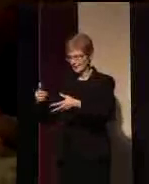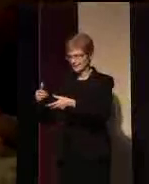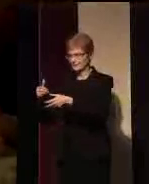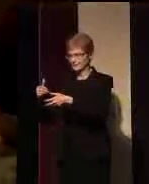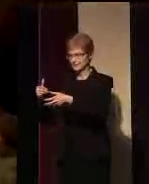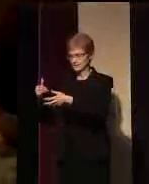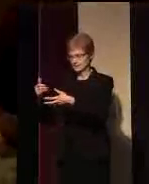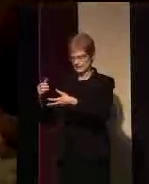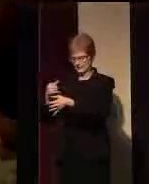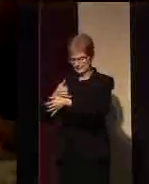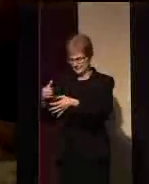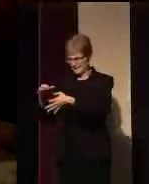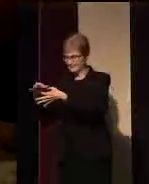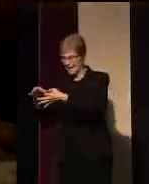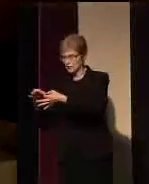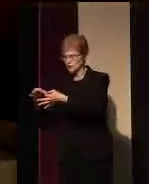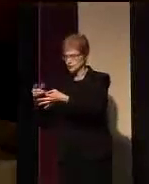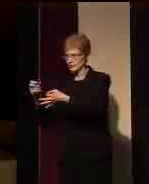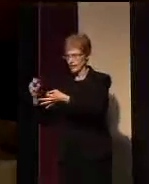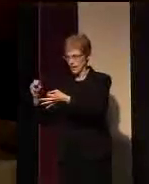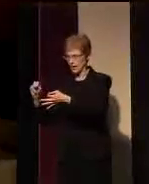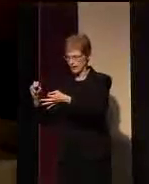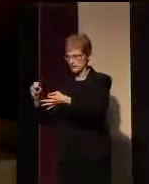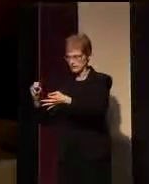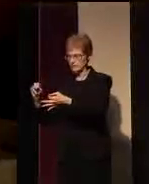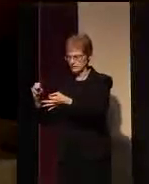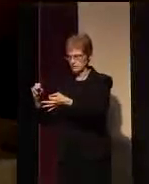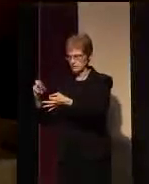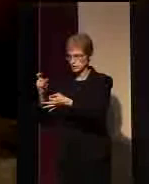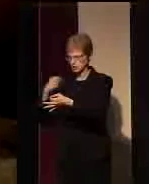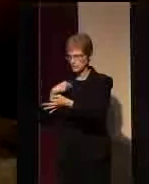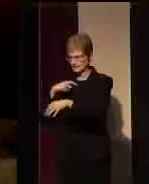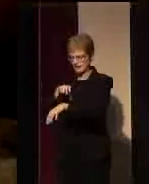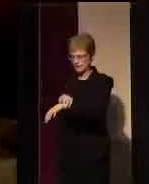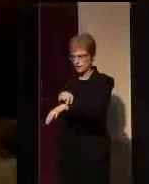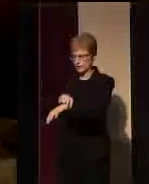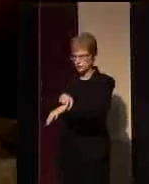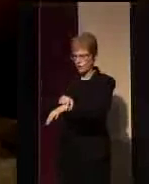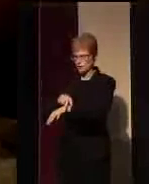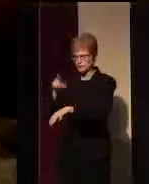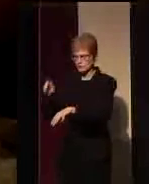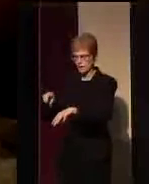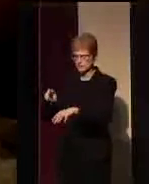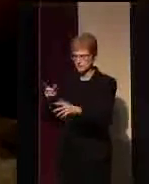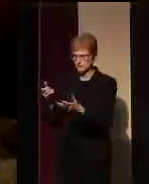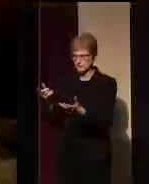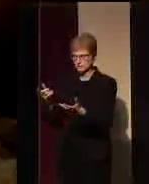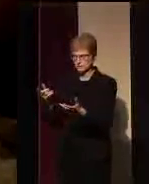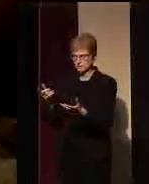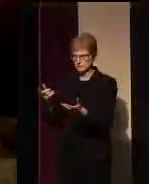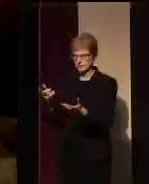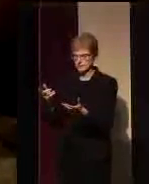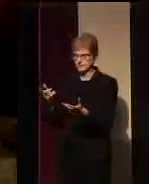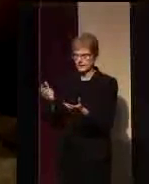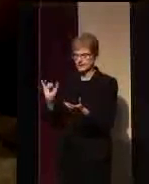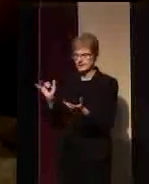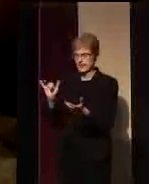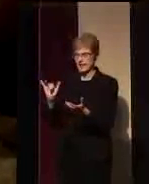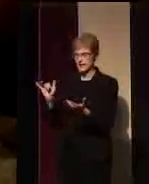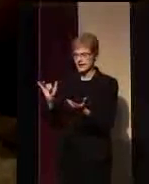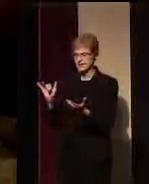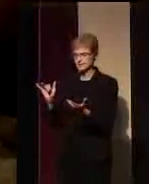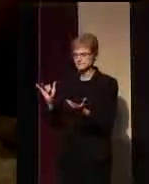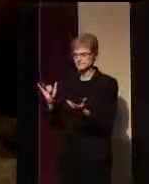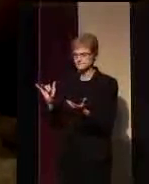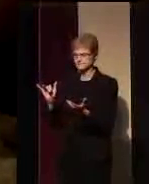the gun won't fire unless you have the wristwatch. So it's like, somebody